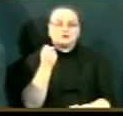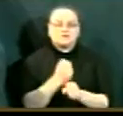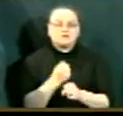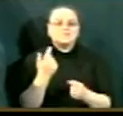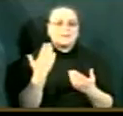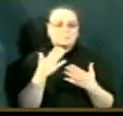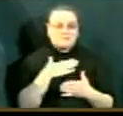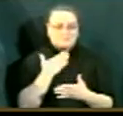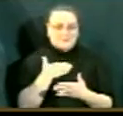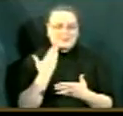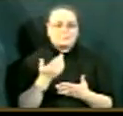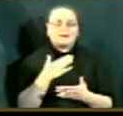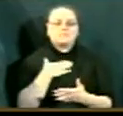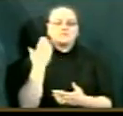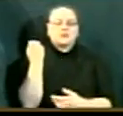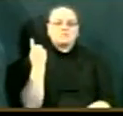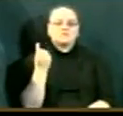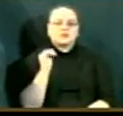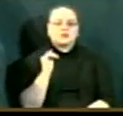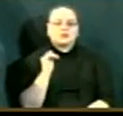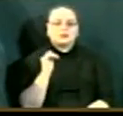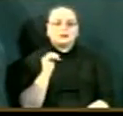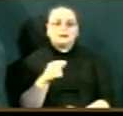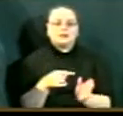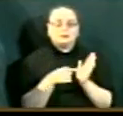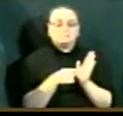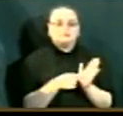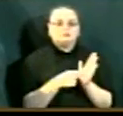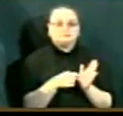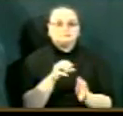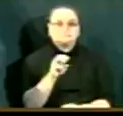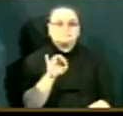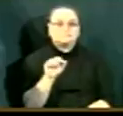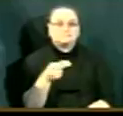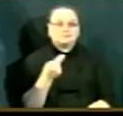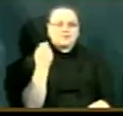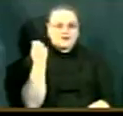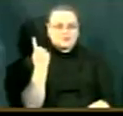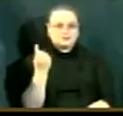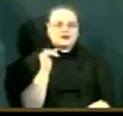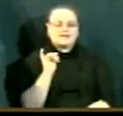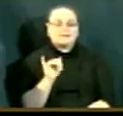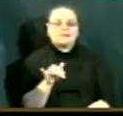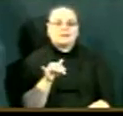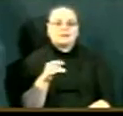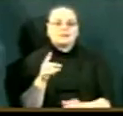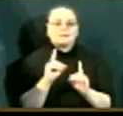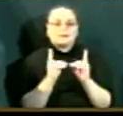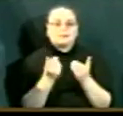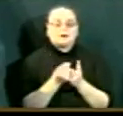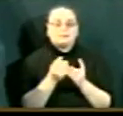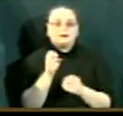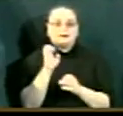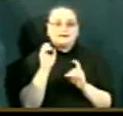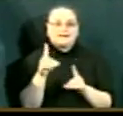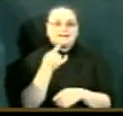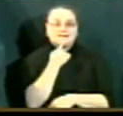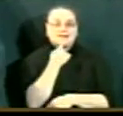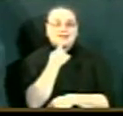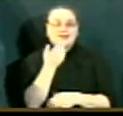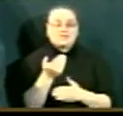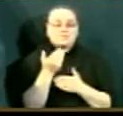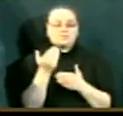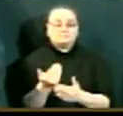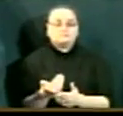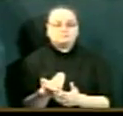with, and it was my understanding and Representative Smith's understanding that the Department of Ed said they were going to